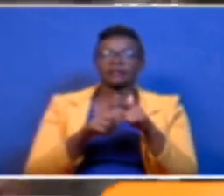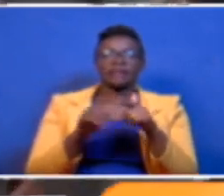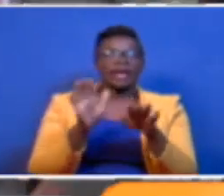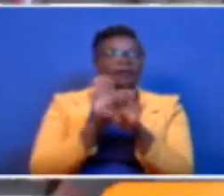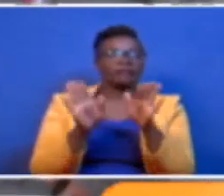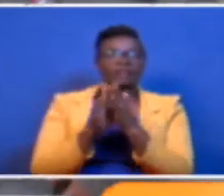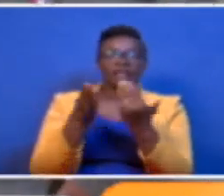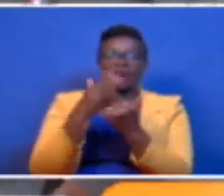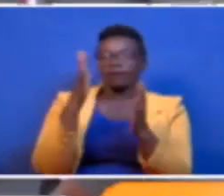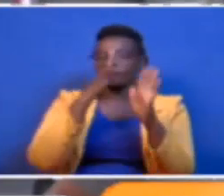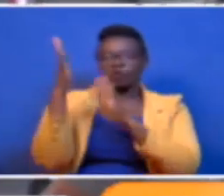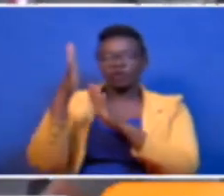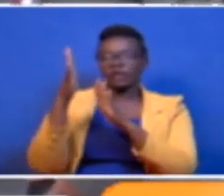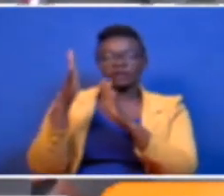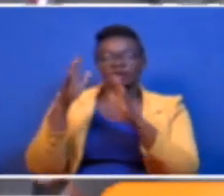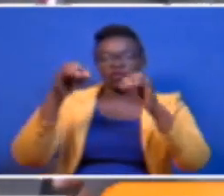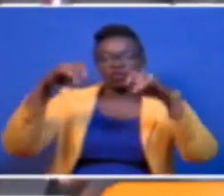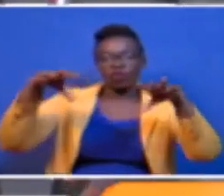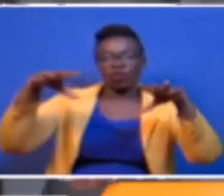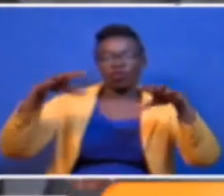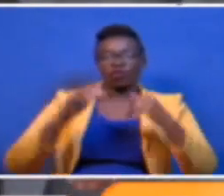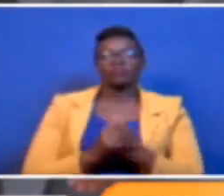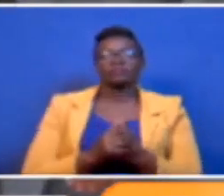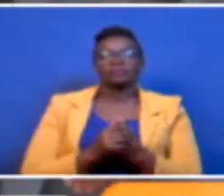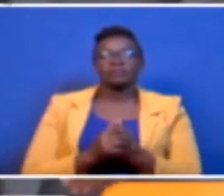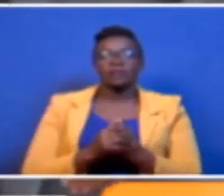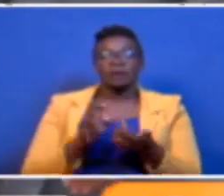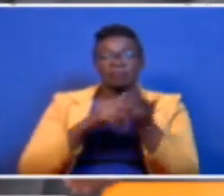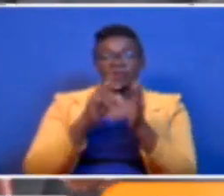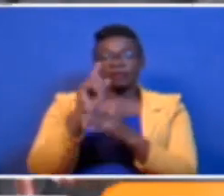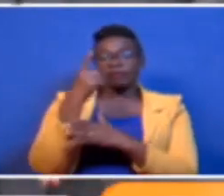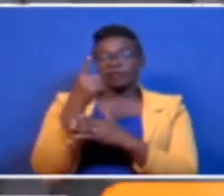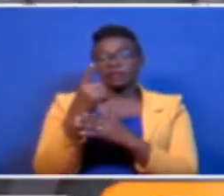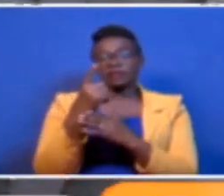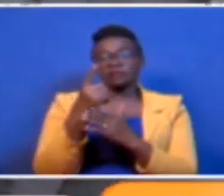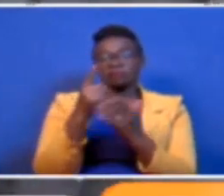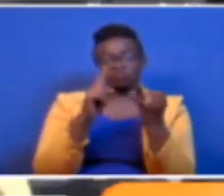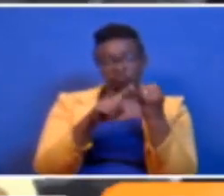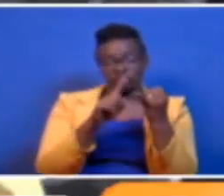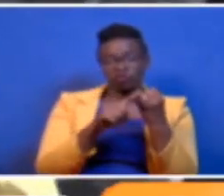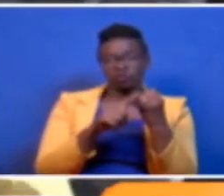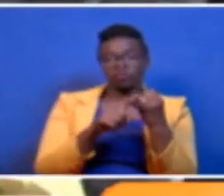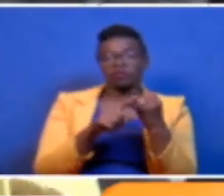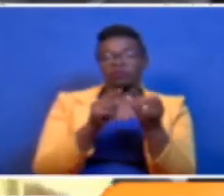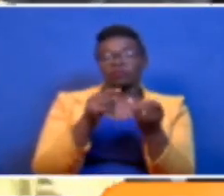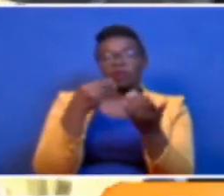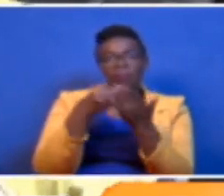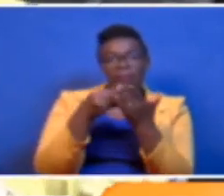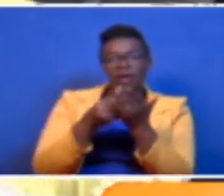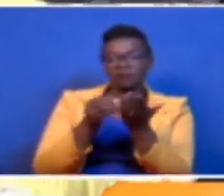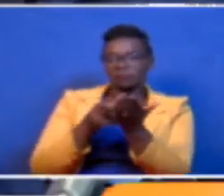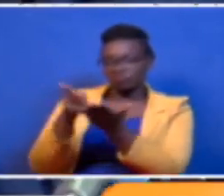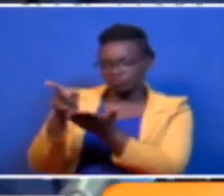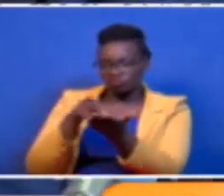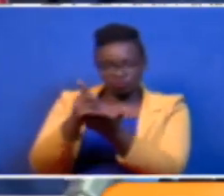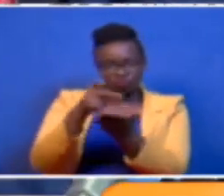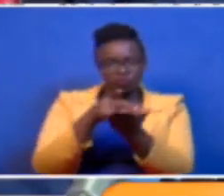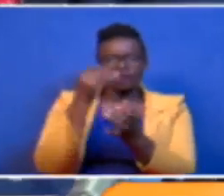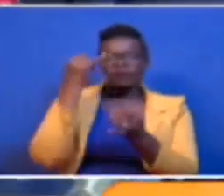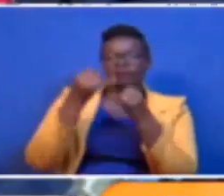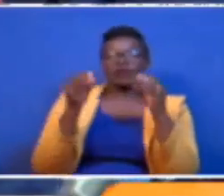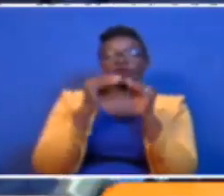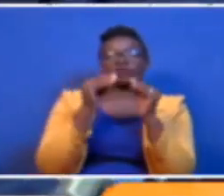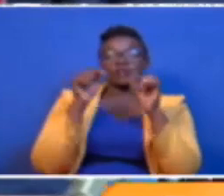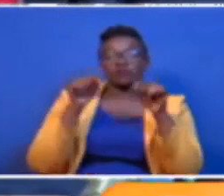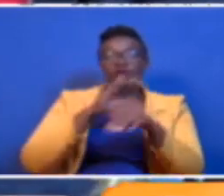wind. Despite the board earlier proposing the first option of compensating all encroachers financially, another final meeting held today by